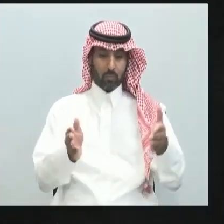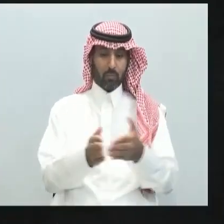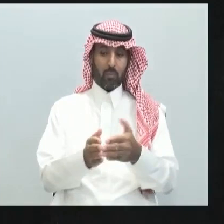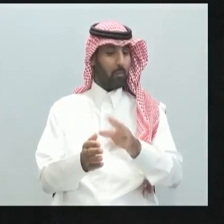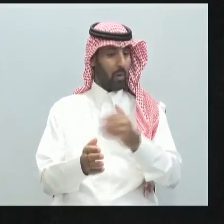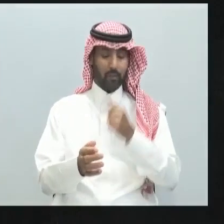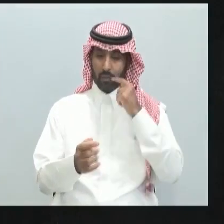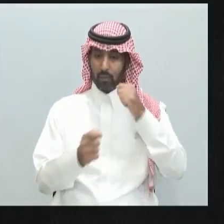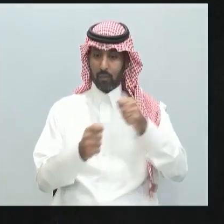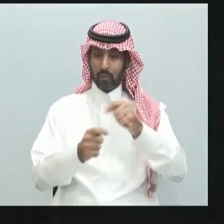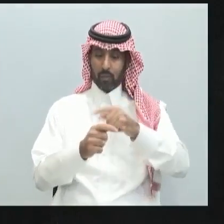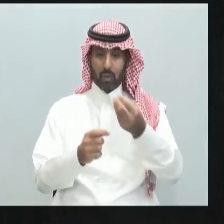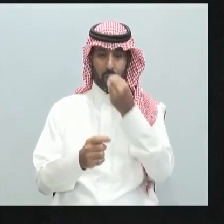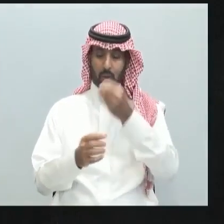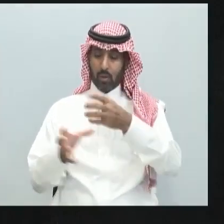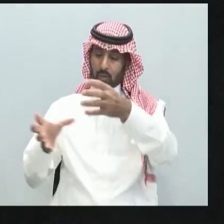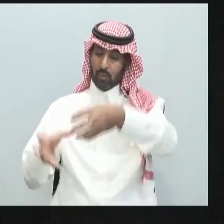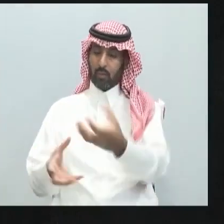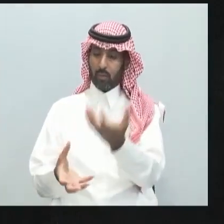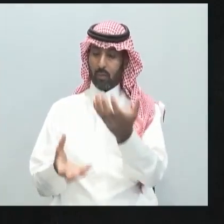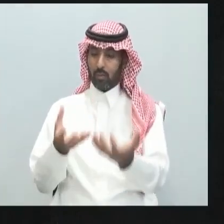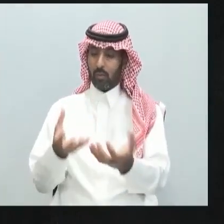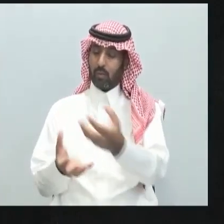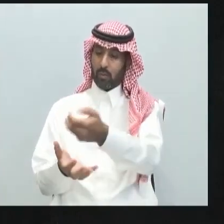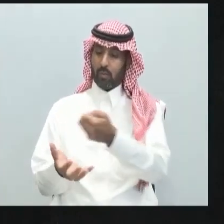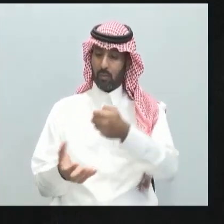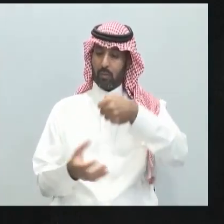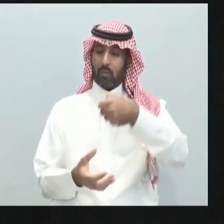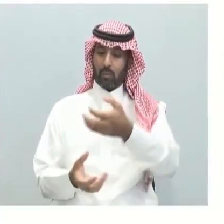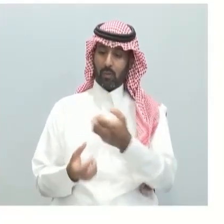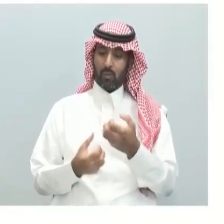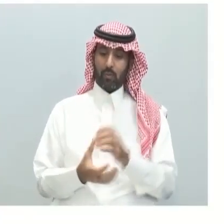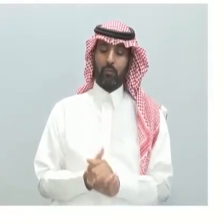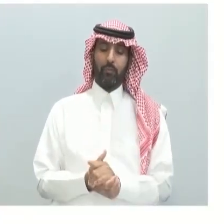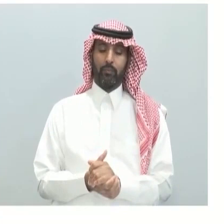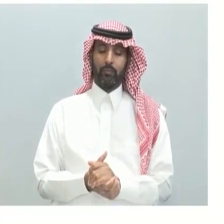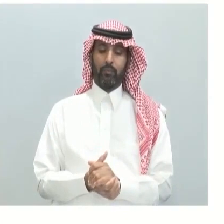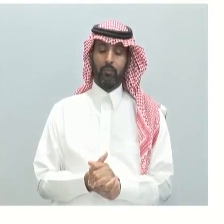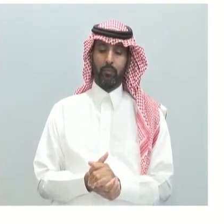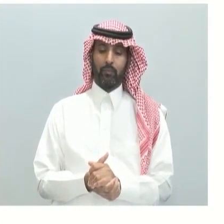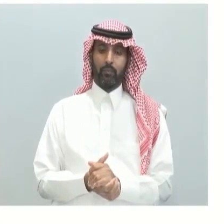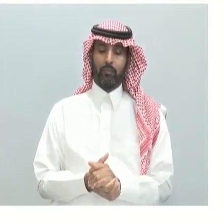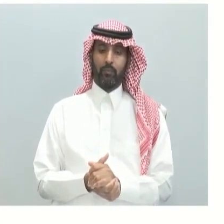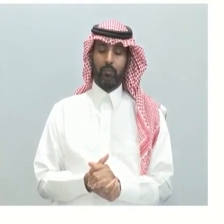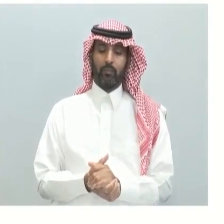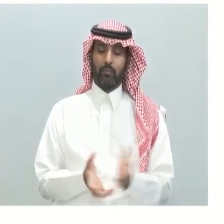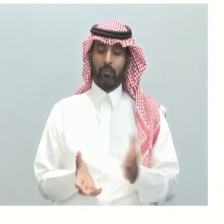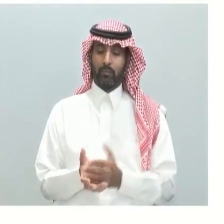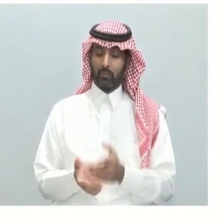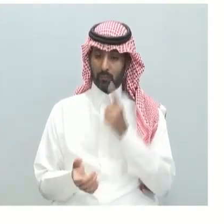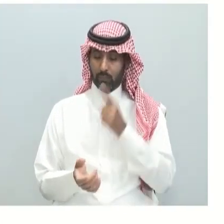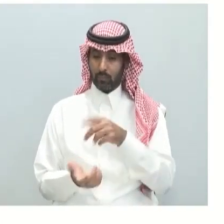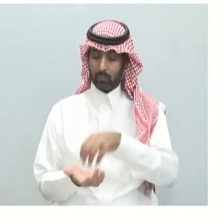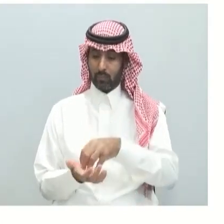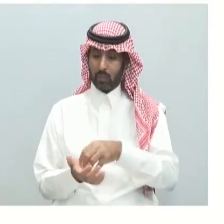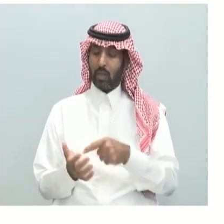packaging for food. They just take it from the burlap bags immediately. Again, they went to the to stores near the